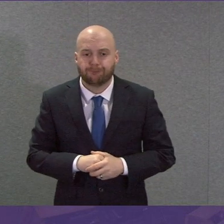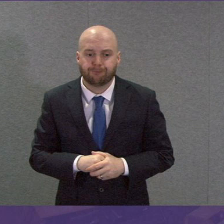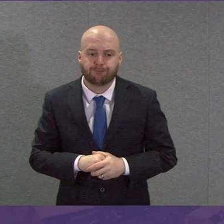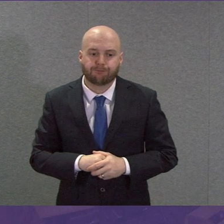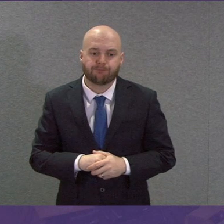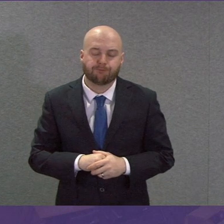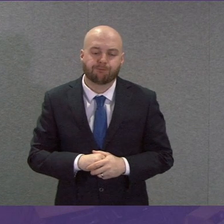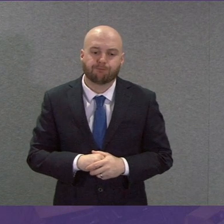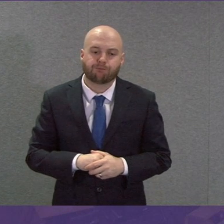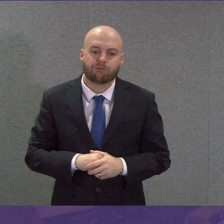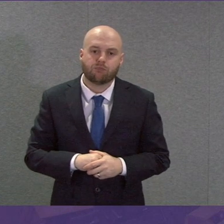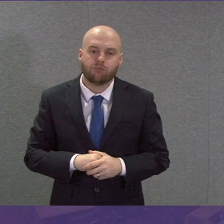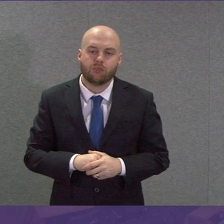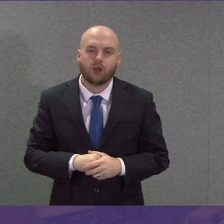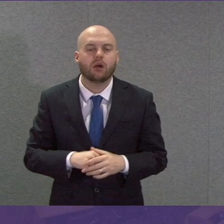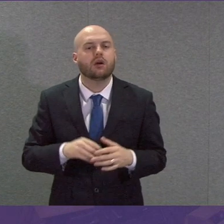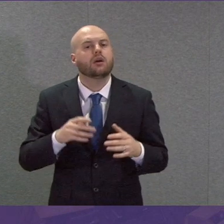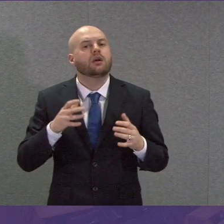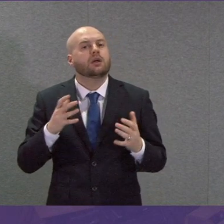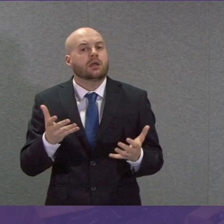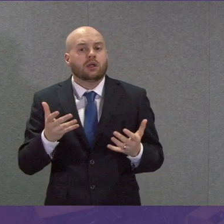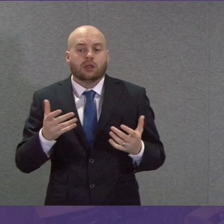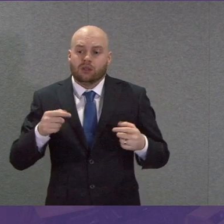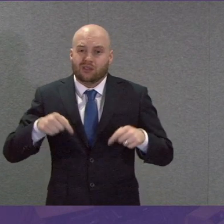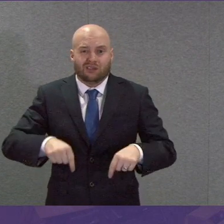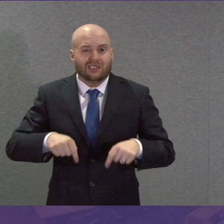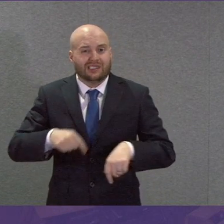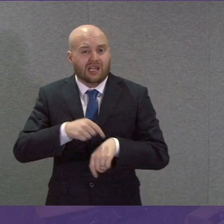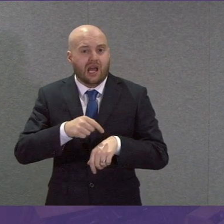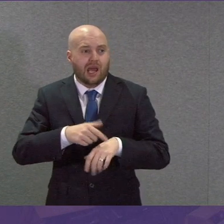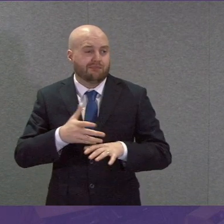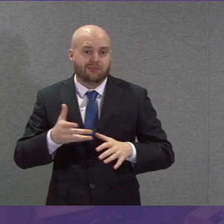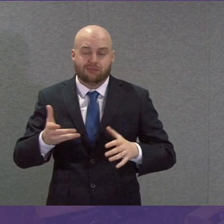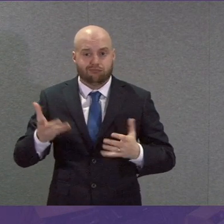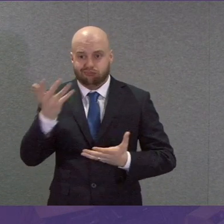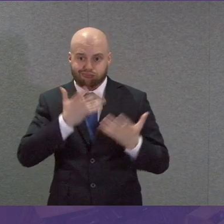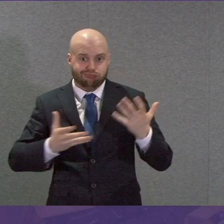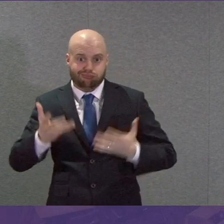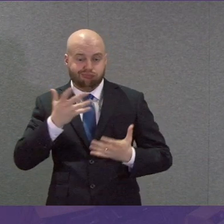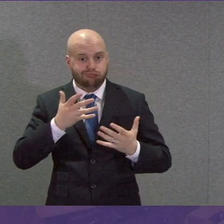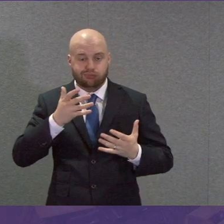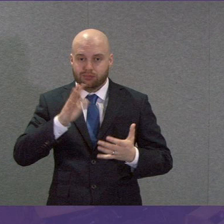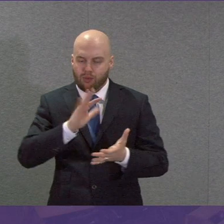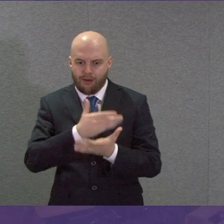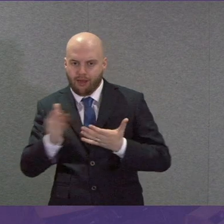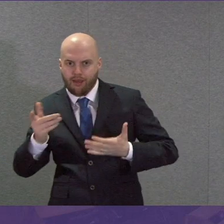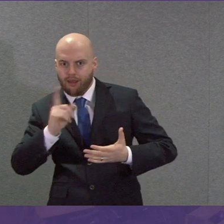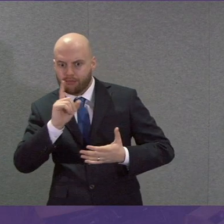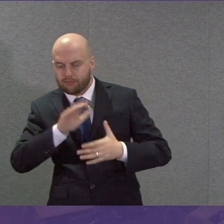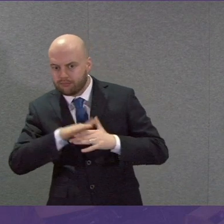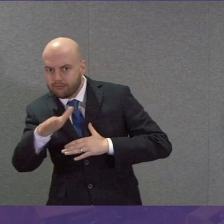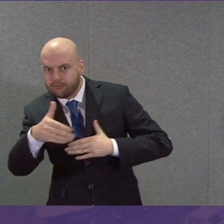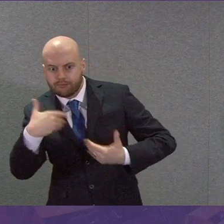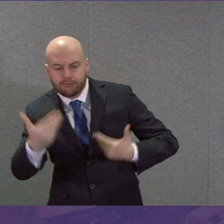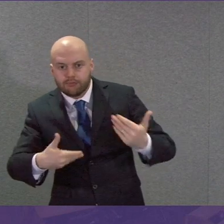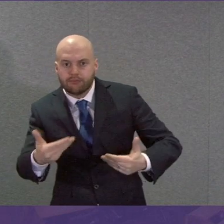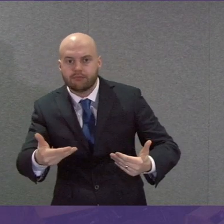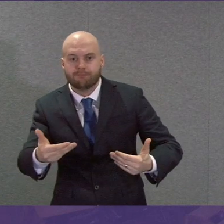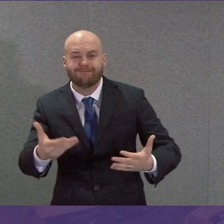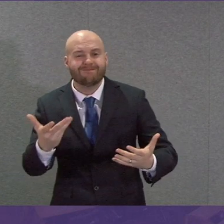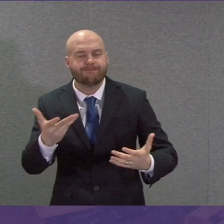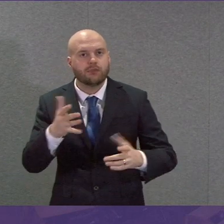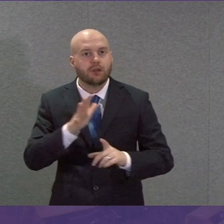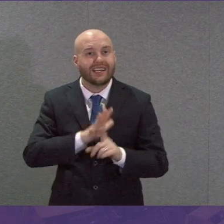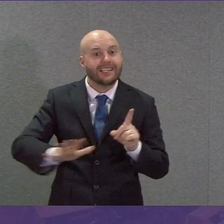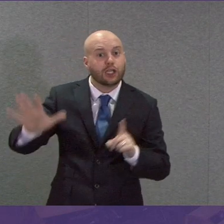times in this, but of course that is in our time. It is not in all time before us. As a nation and as a generation and as a civilization,